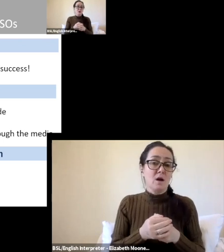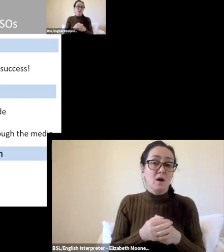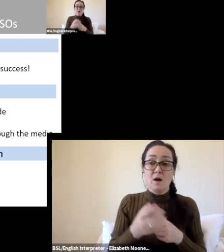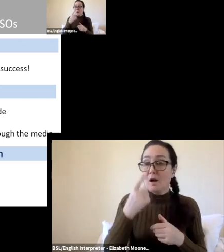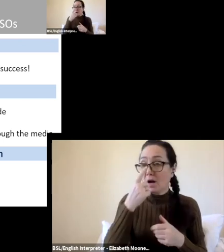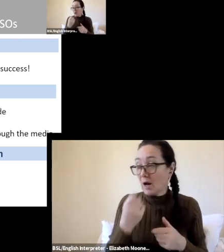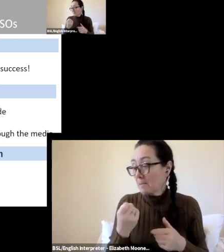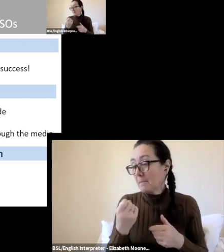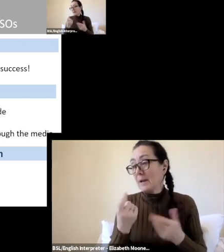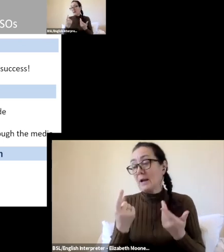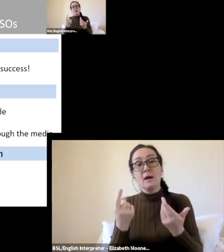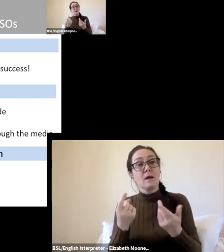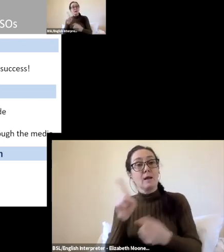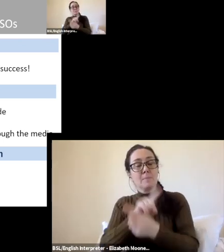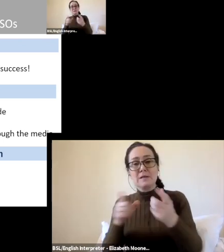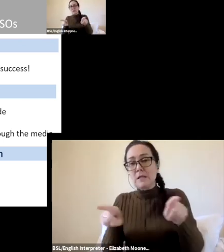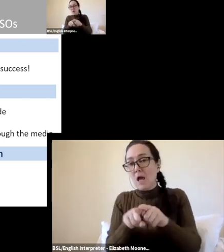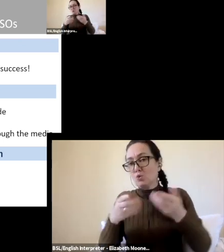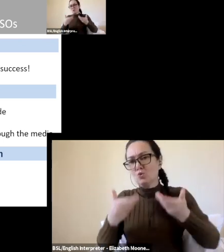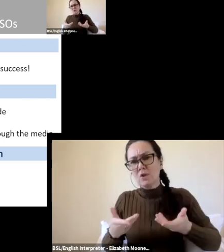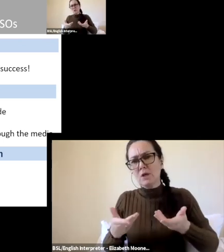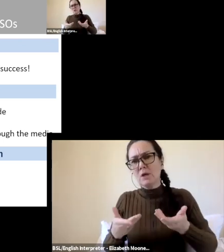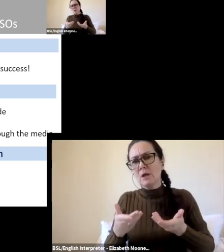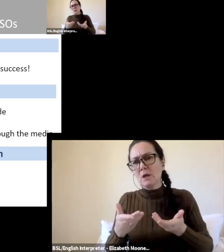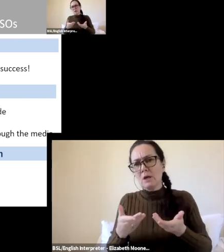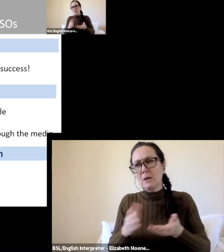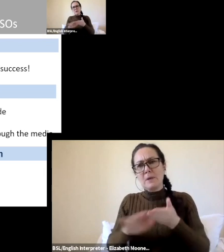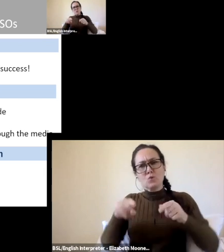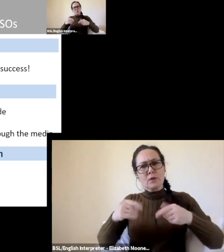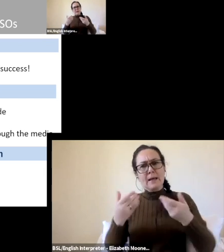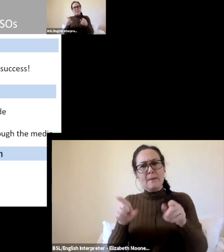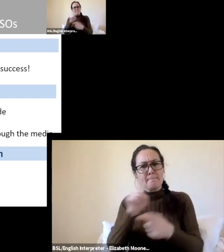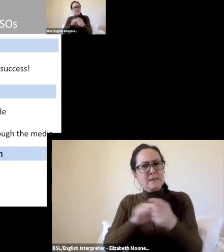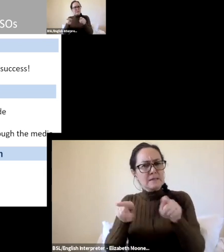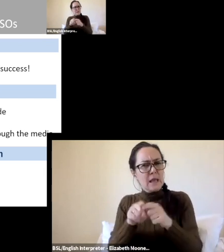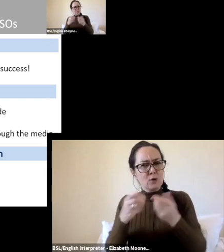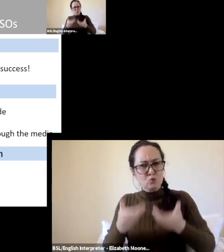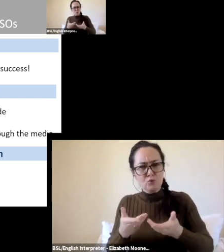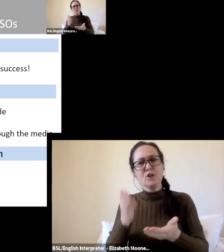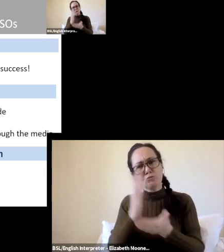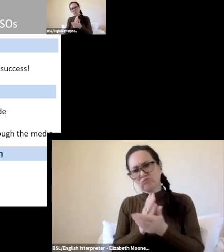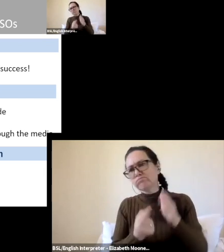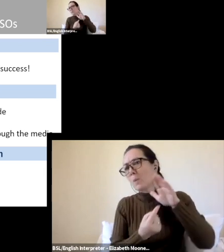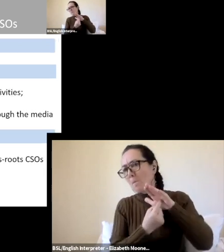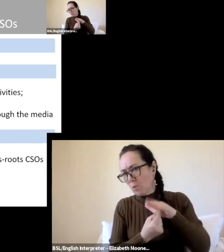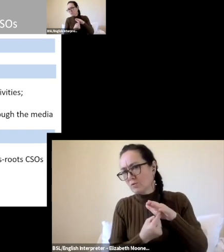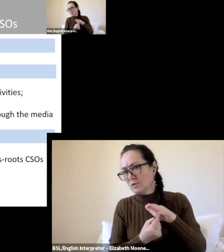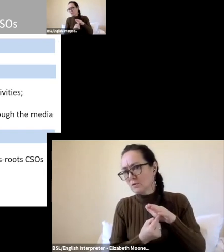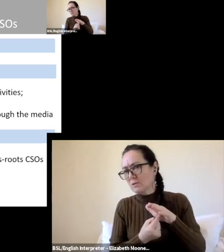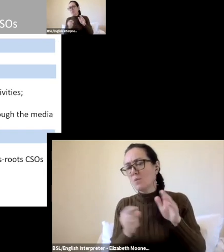of today are extremely important because they put the basis for that cooperation for the